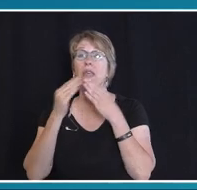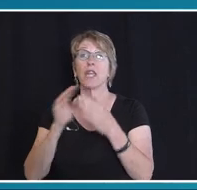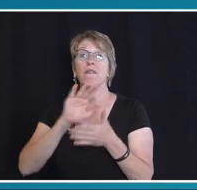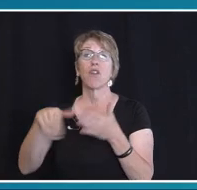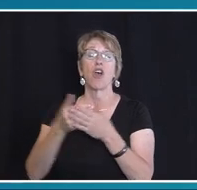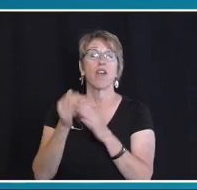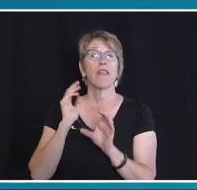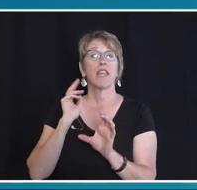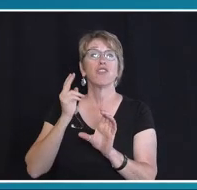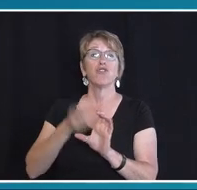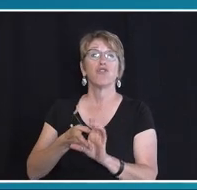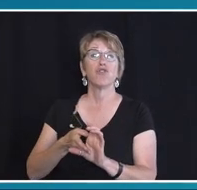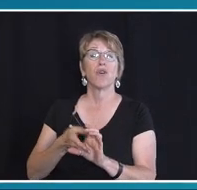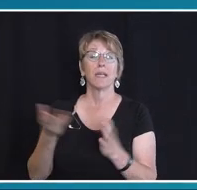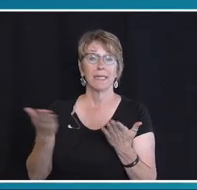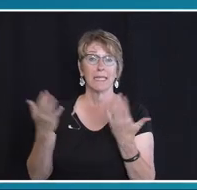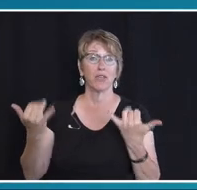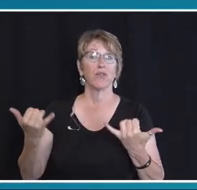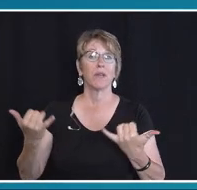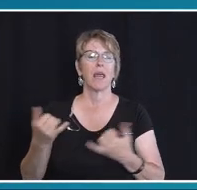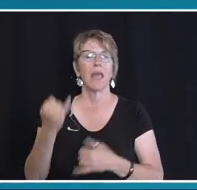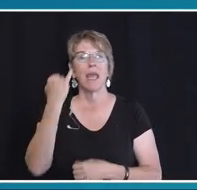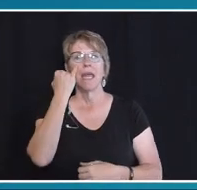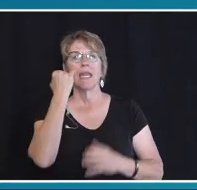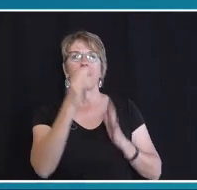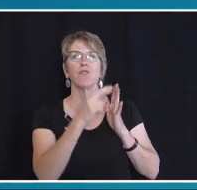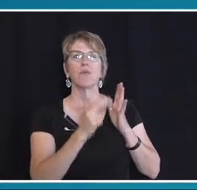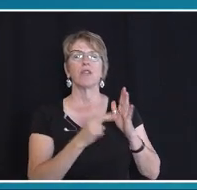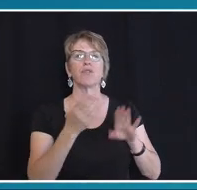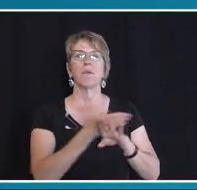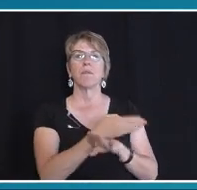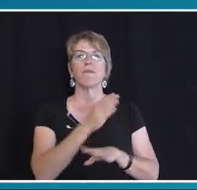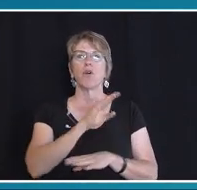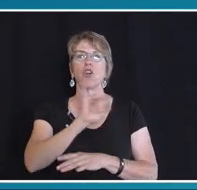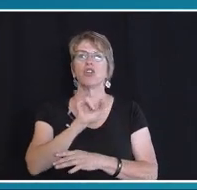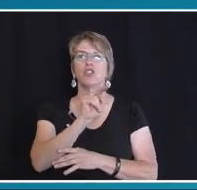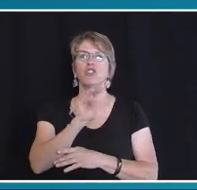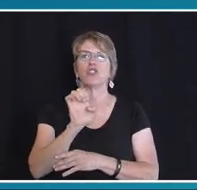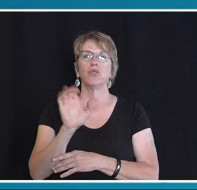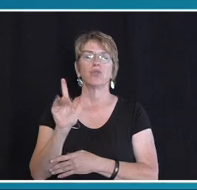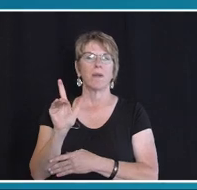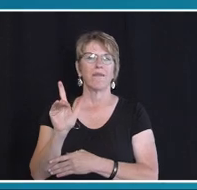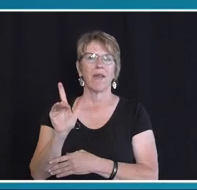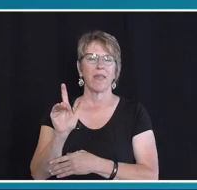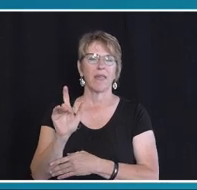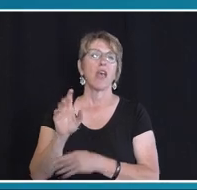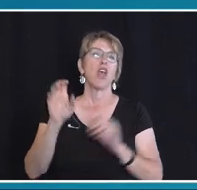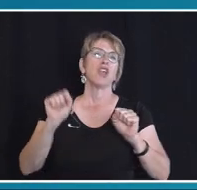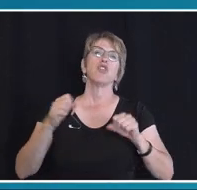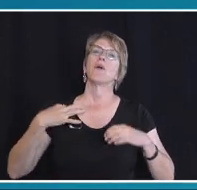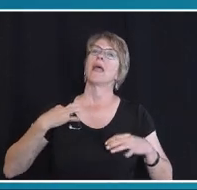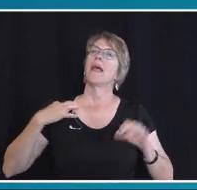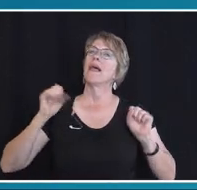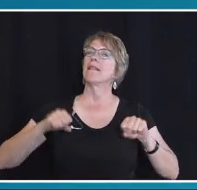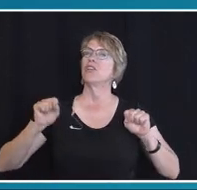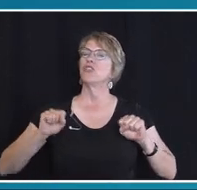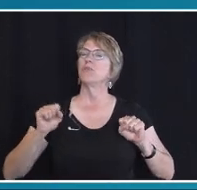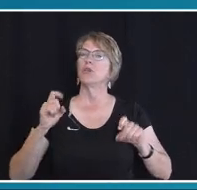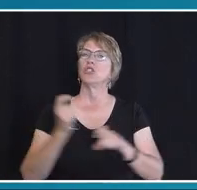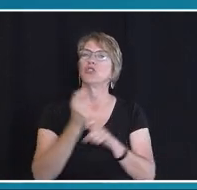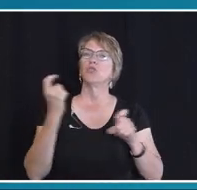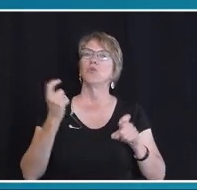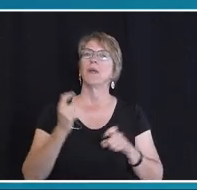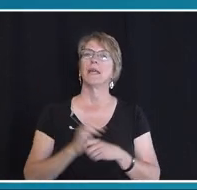us, all of you that have joined us here today. If you registered before June 25th, you are eligible to win the drawing into the gift